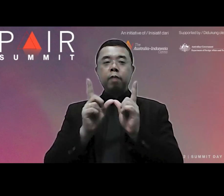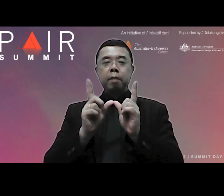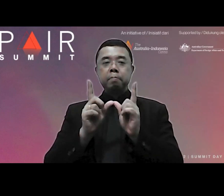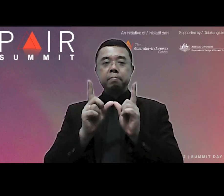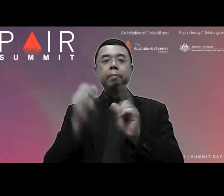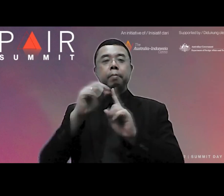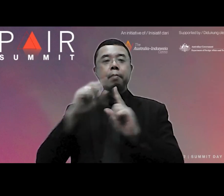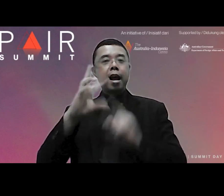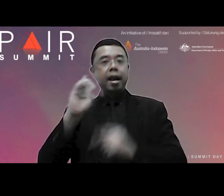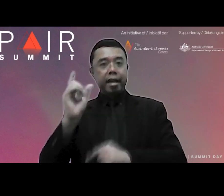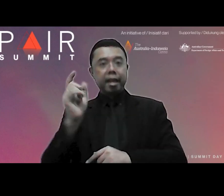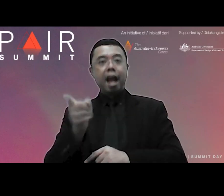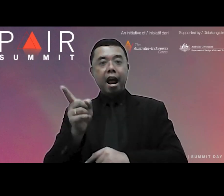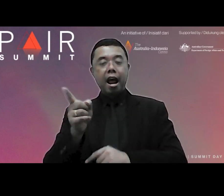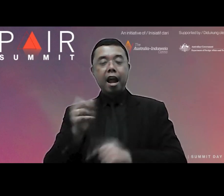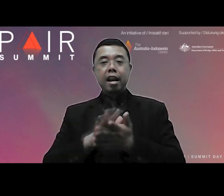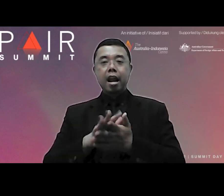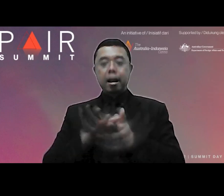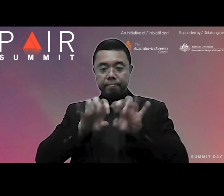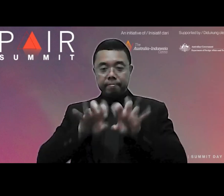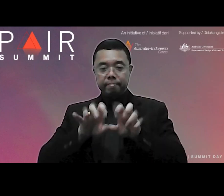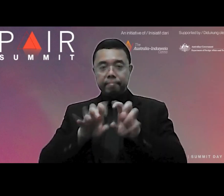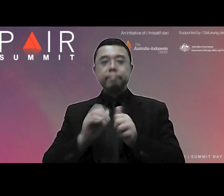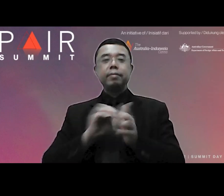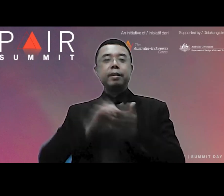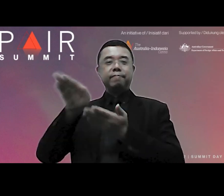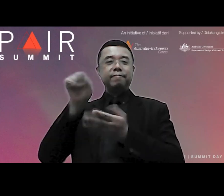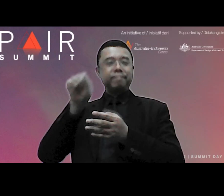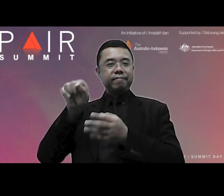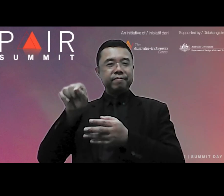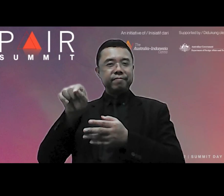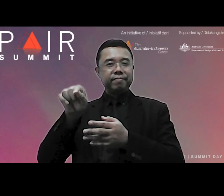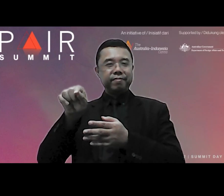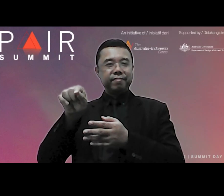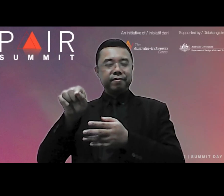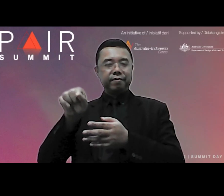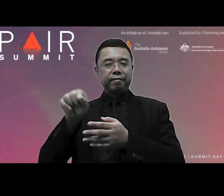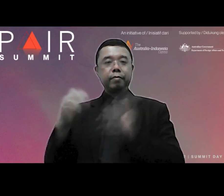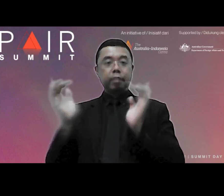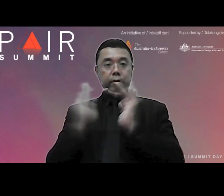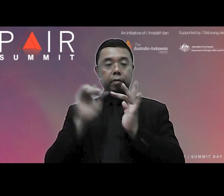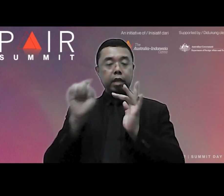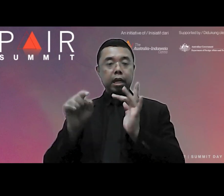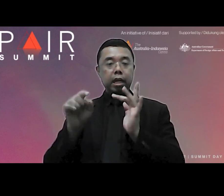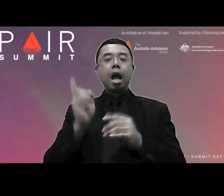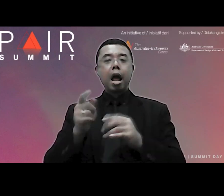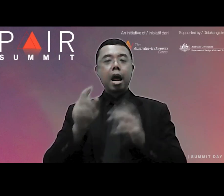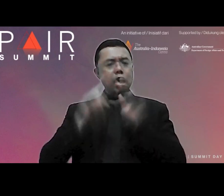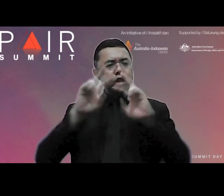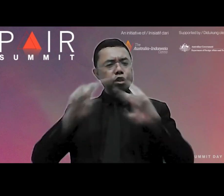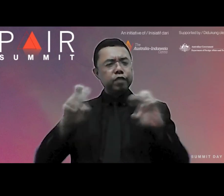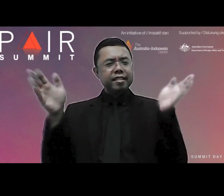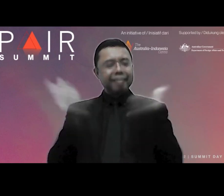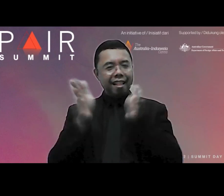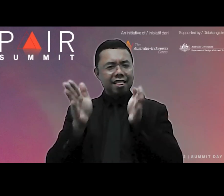you to that website. There's also an extremely short survey at the close of this webinar, and we encourage